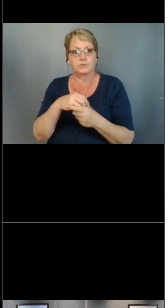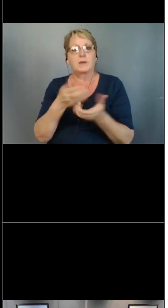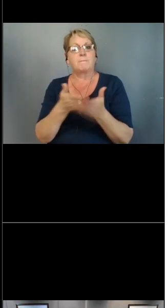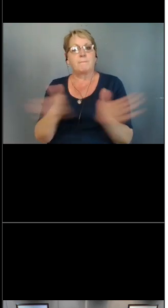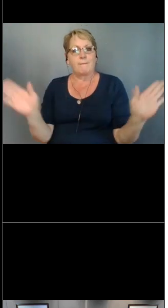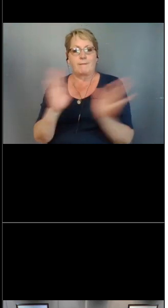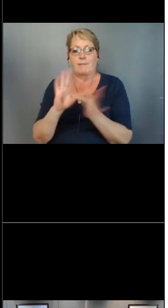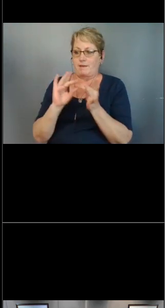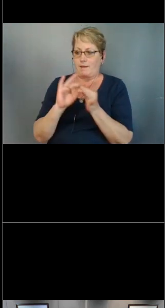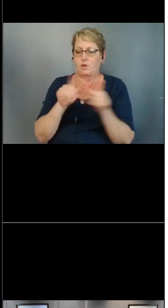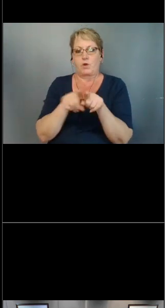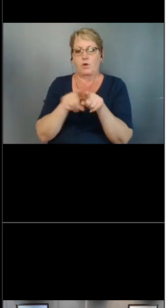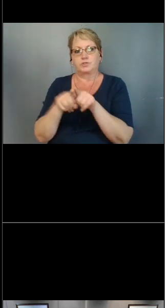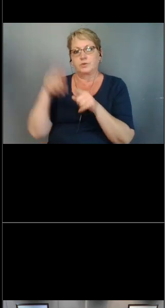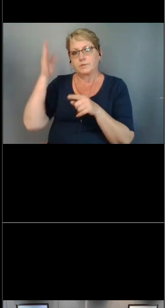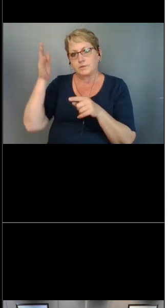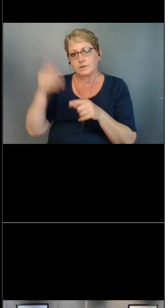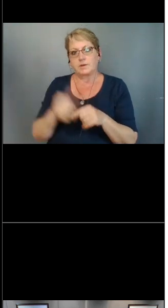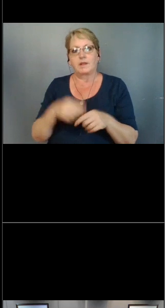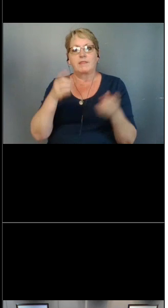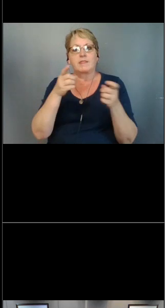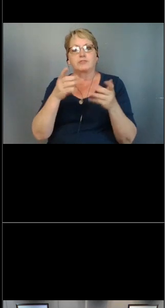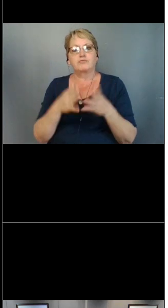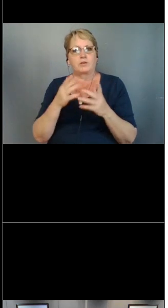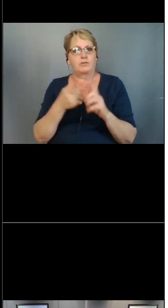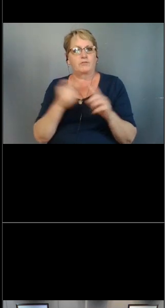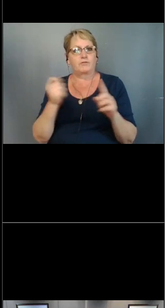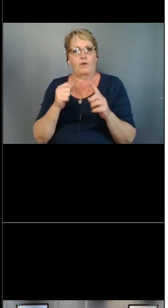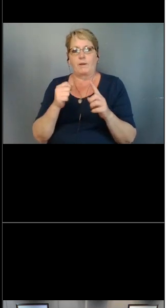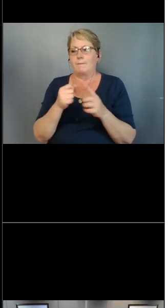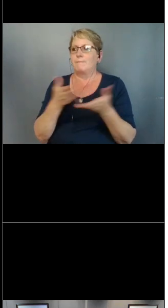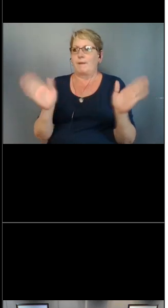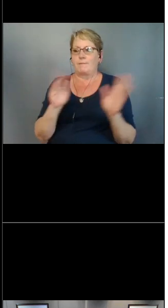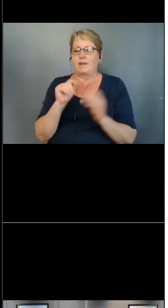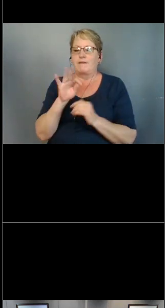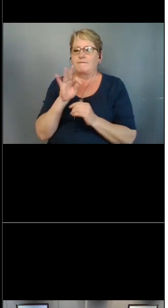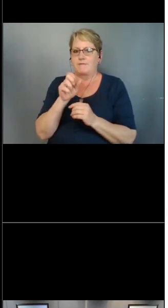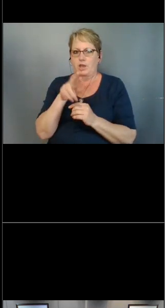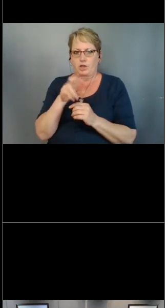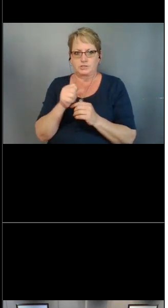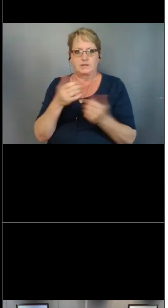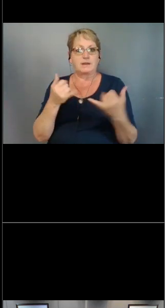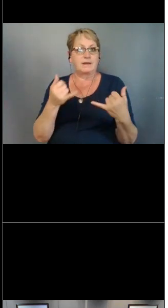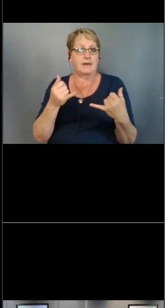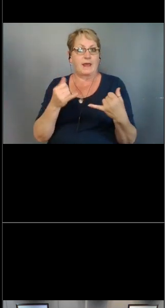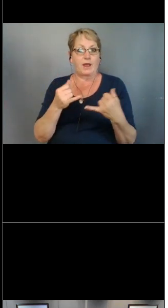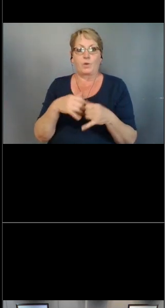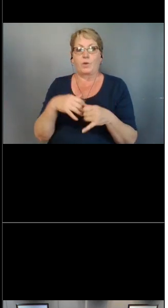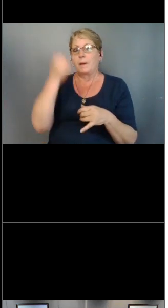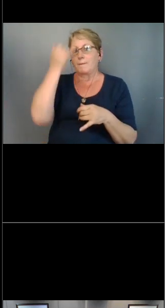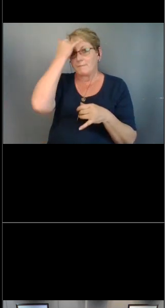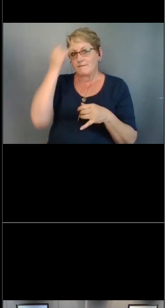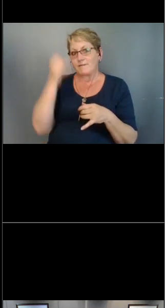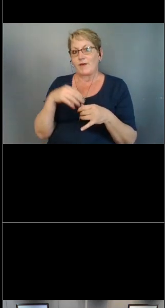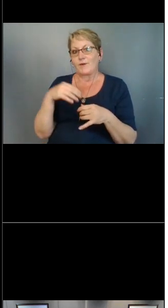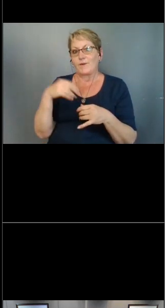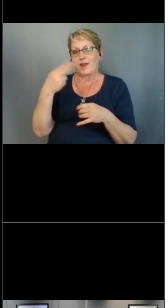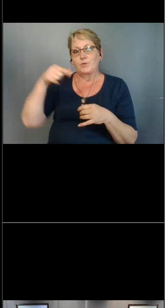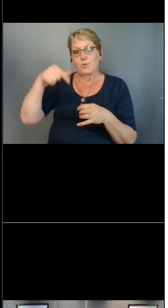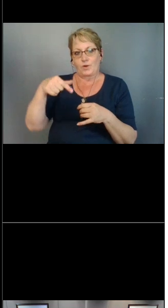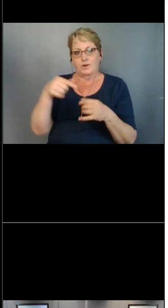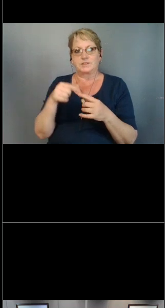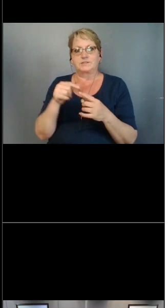presentation. I'm Helen Tedros, Director of Public Affairs at the NFTA, and with me now here at Buffalo headquarters is NFTA Executive Director